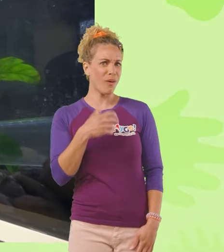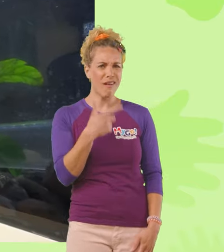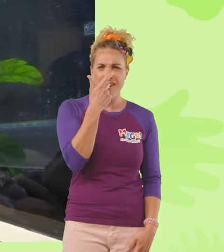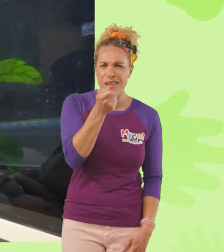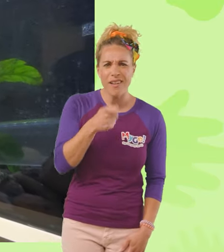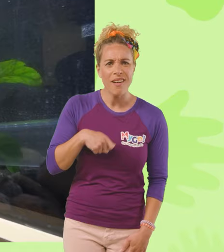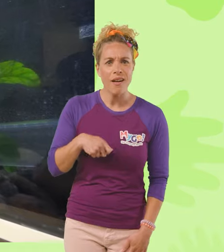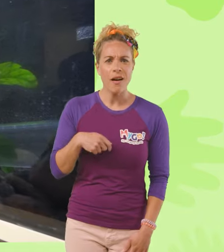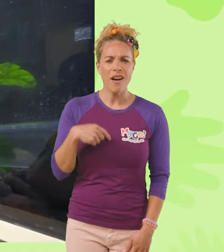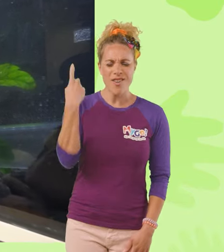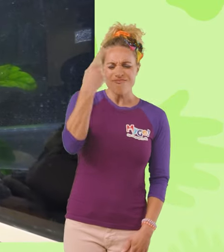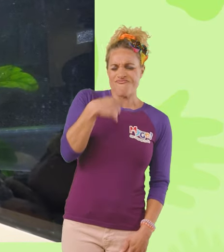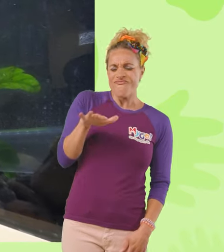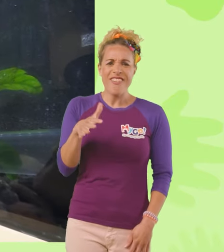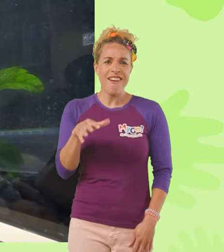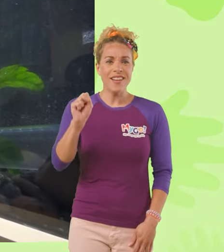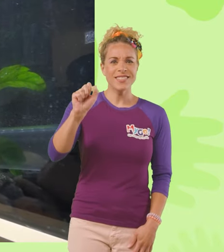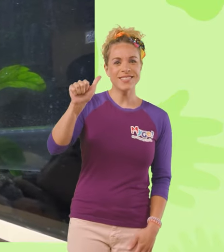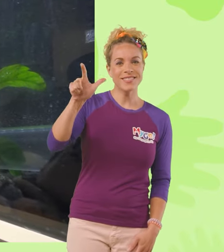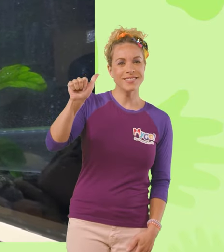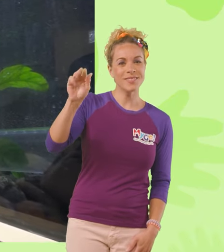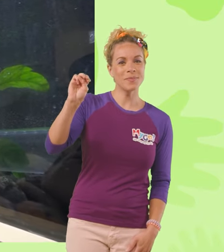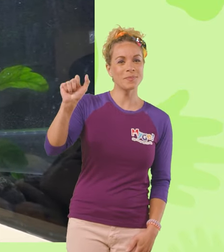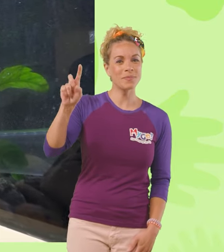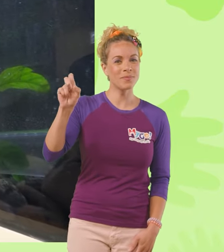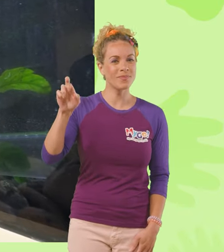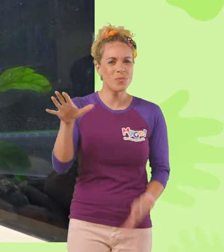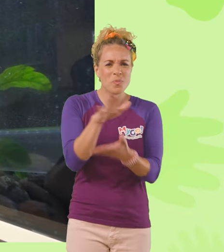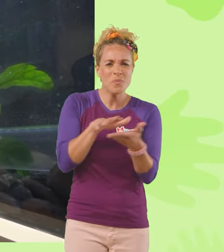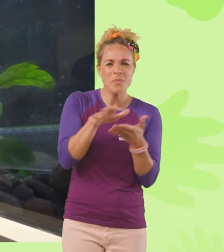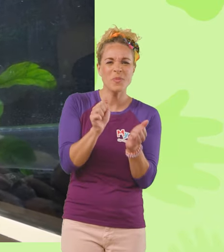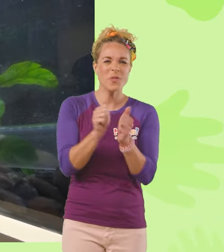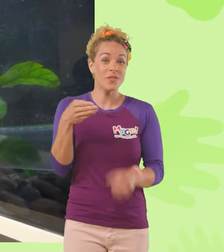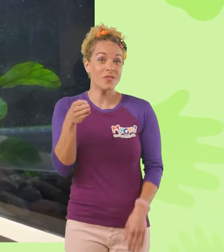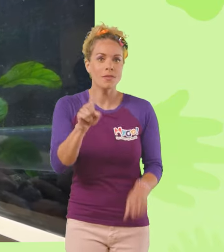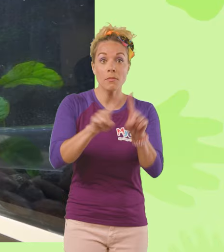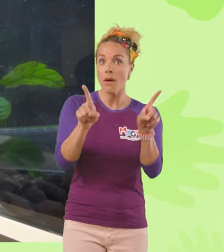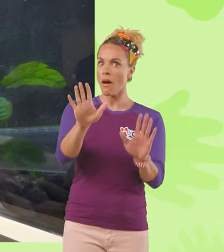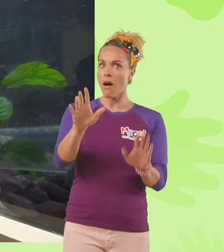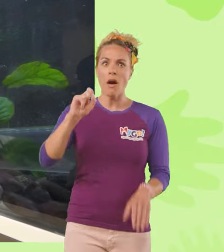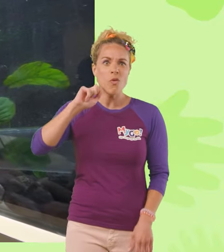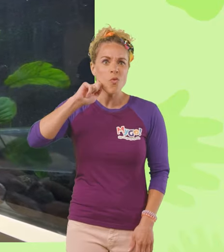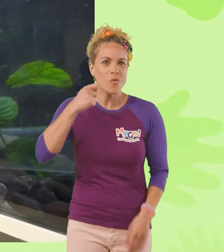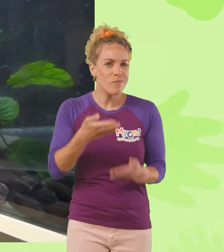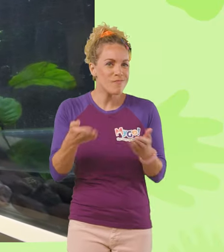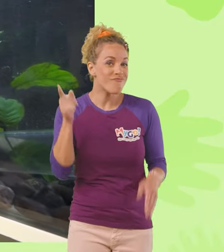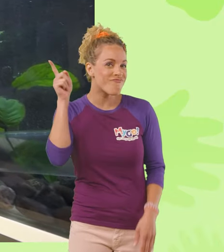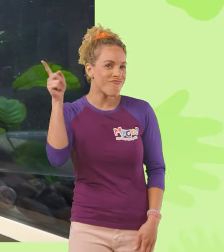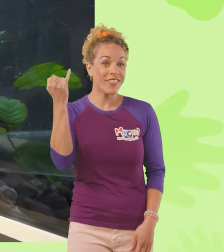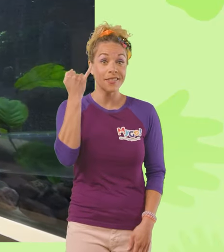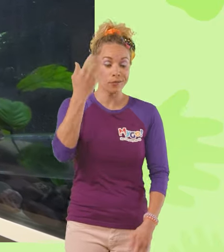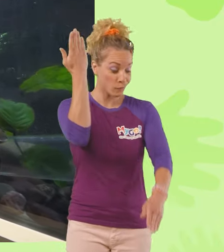Whoa, so interesting. Kind of looks like a salamander mixed with a fish. But the cool thing about axolotls